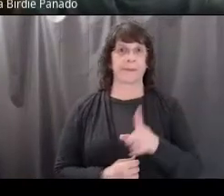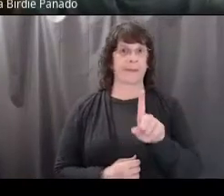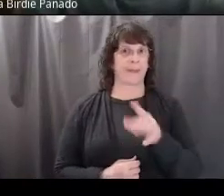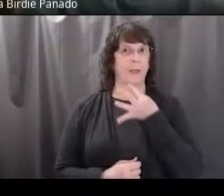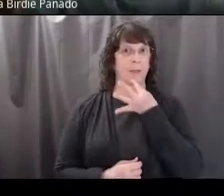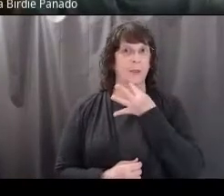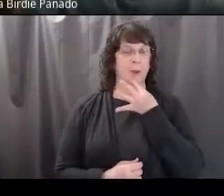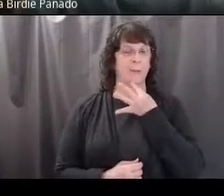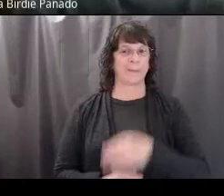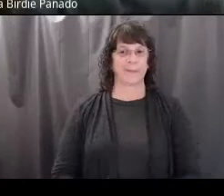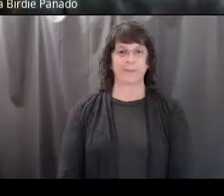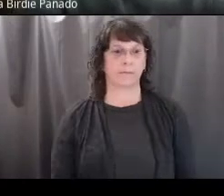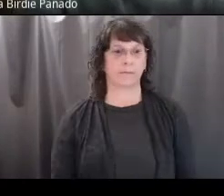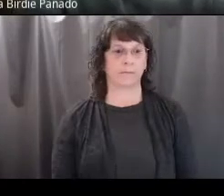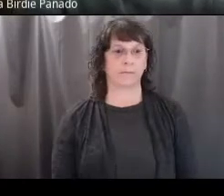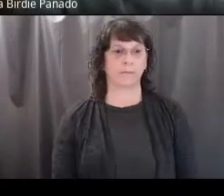just a minute.